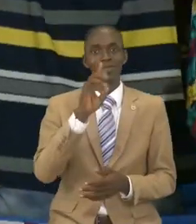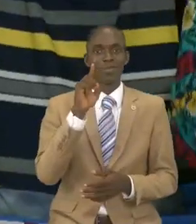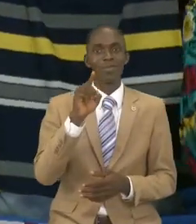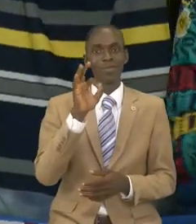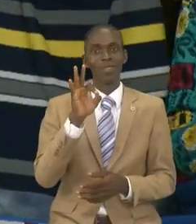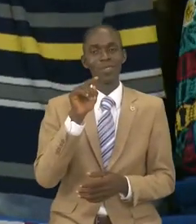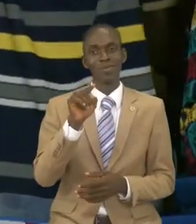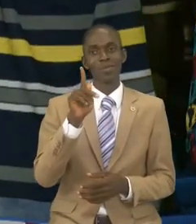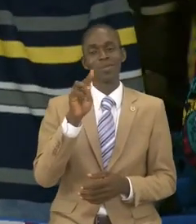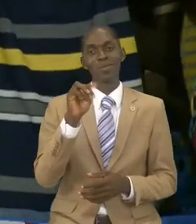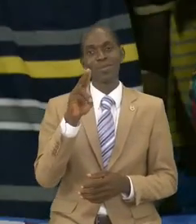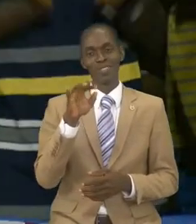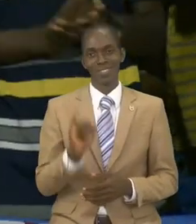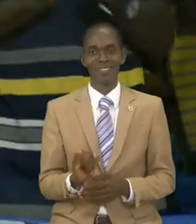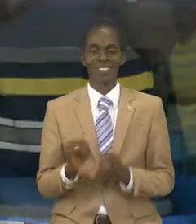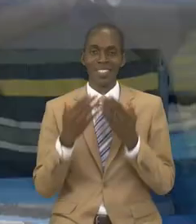husband.